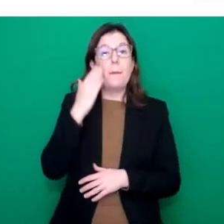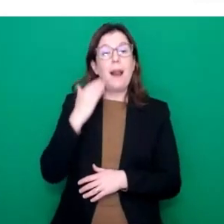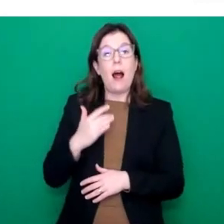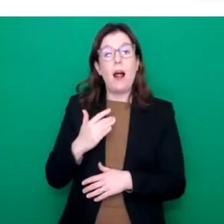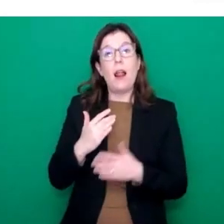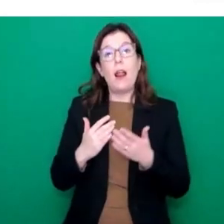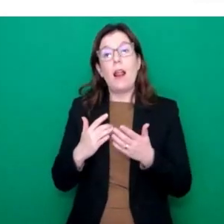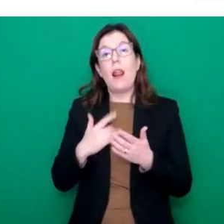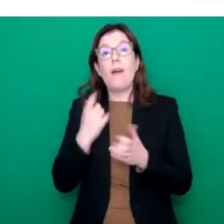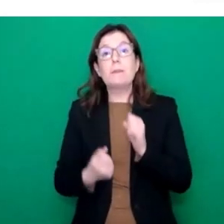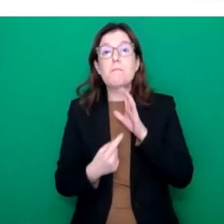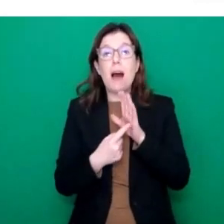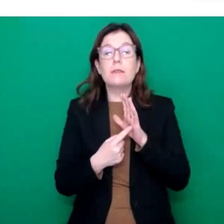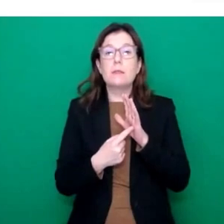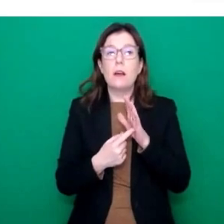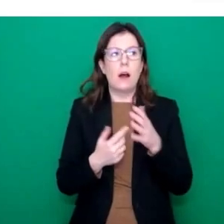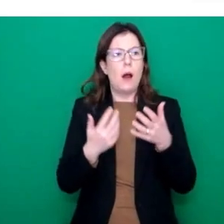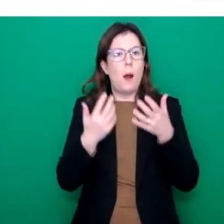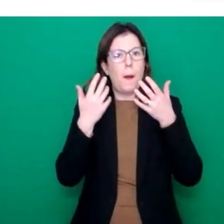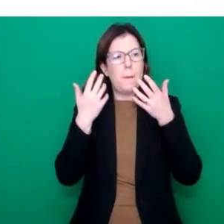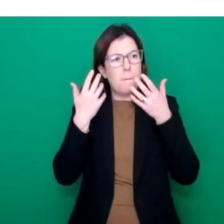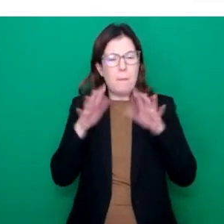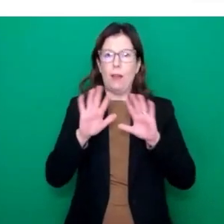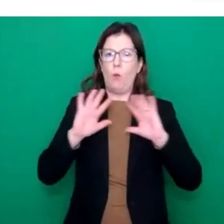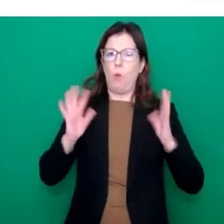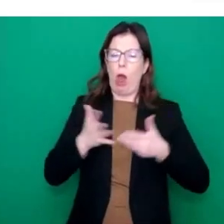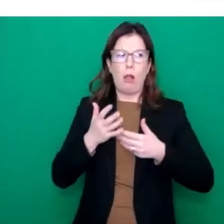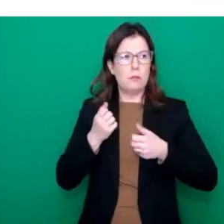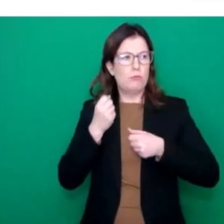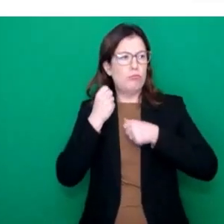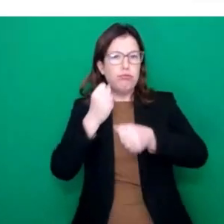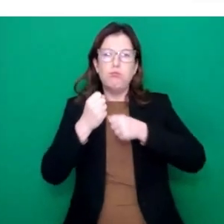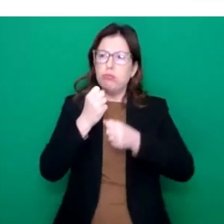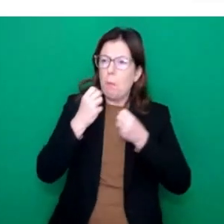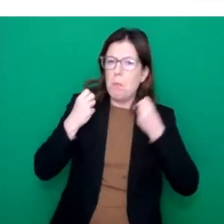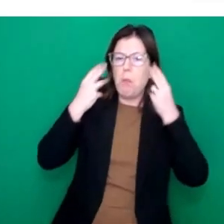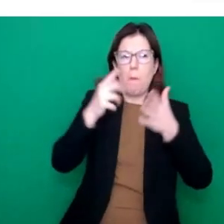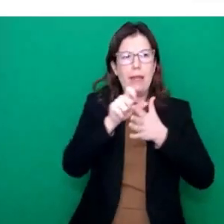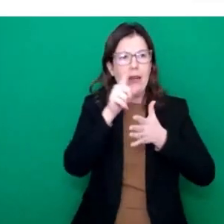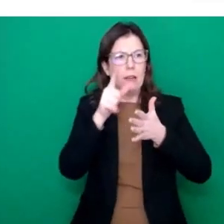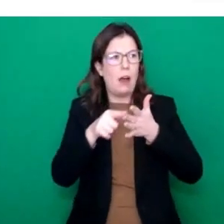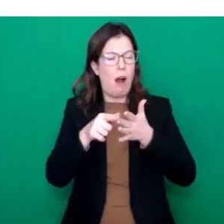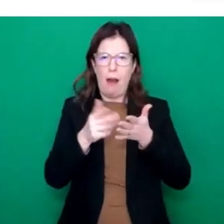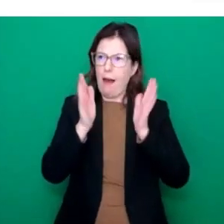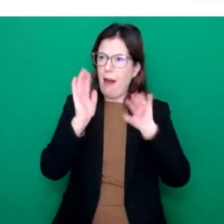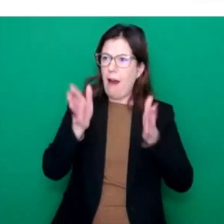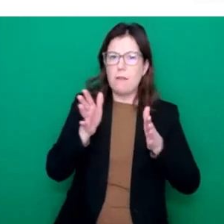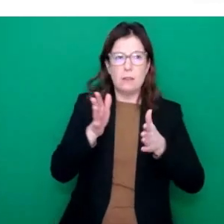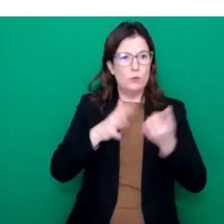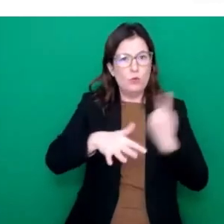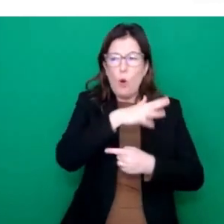there was cohesive momentum throughout the world for EDI and representation within social and professional